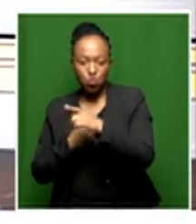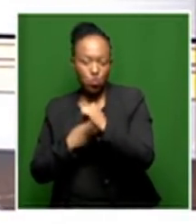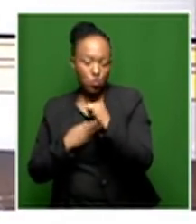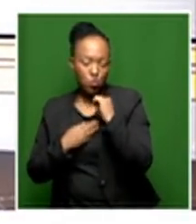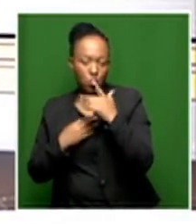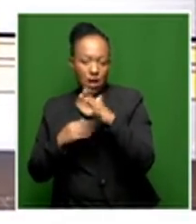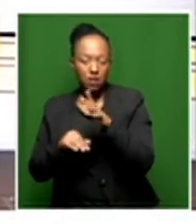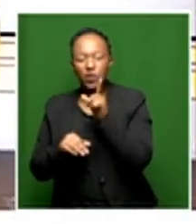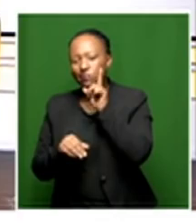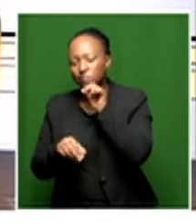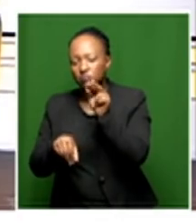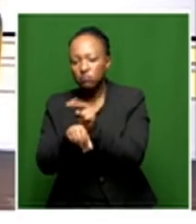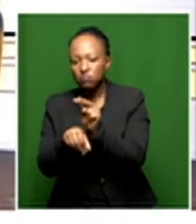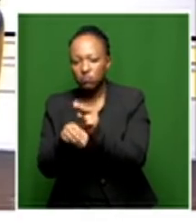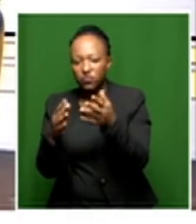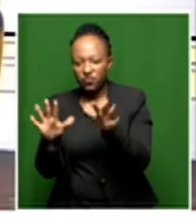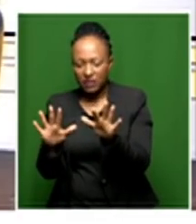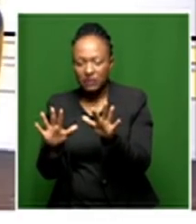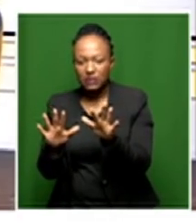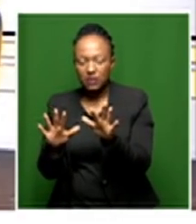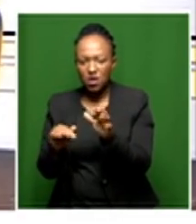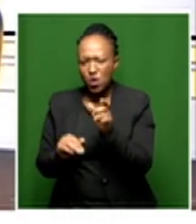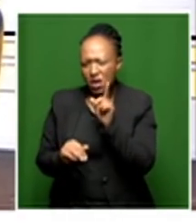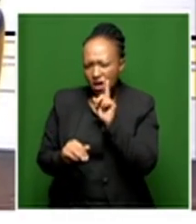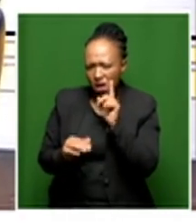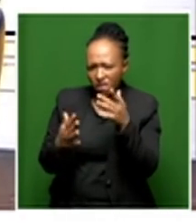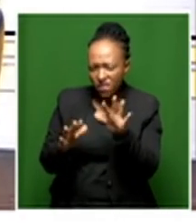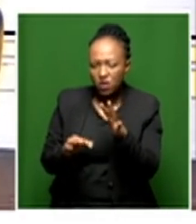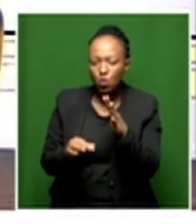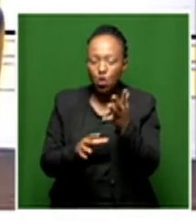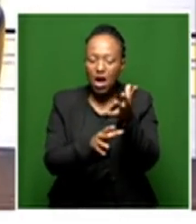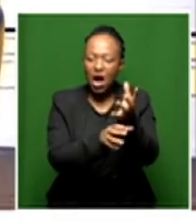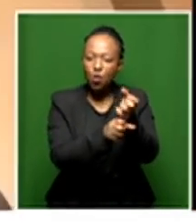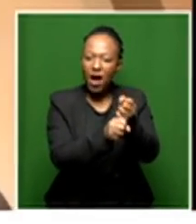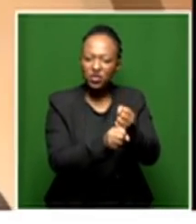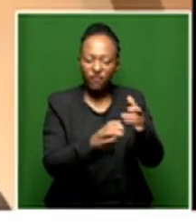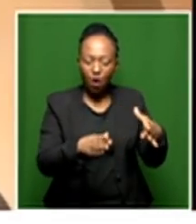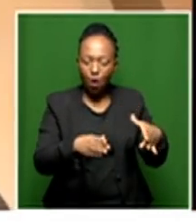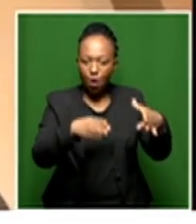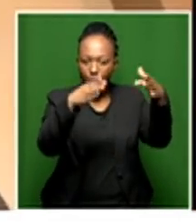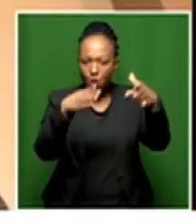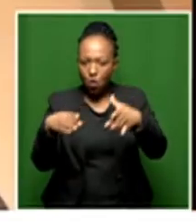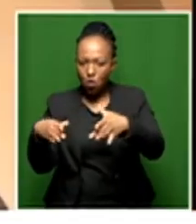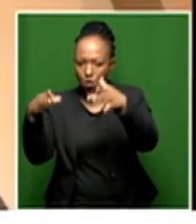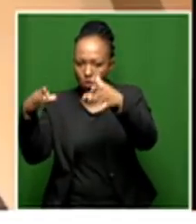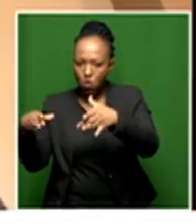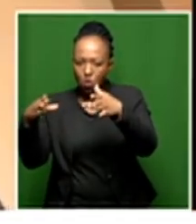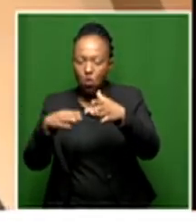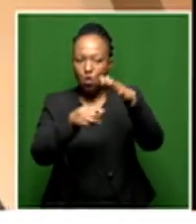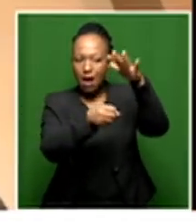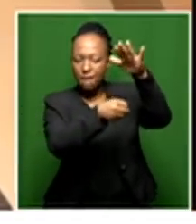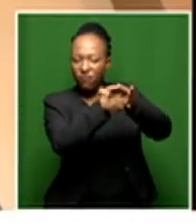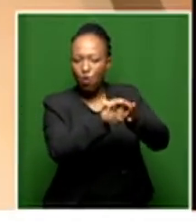our inspections, we looked at reservoirs that are high.